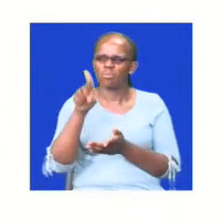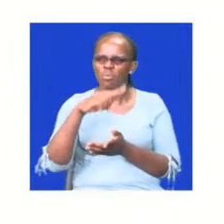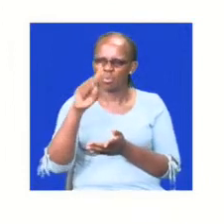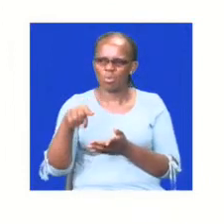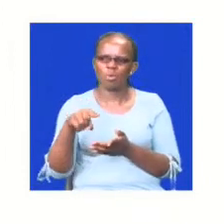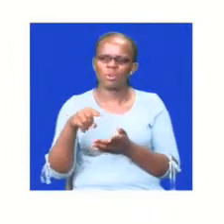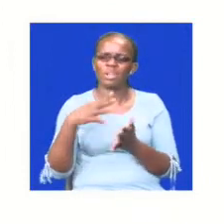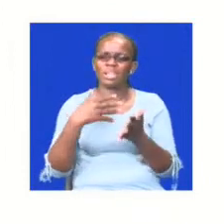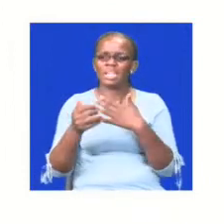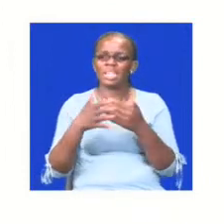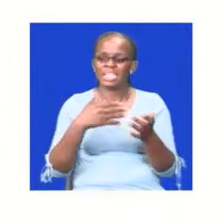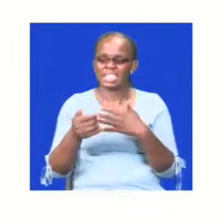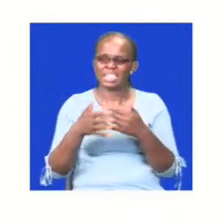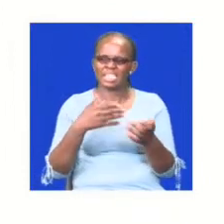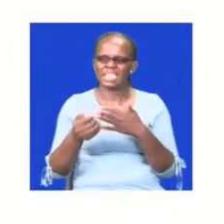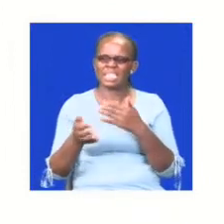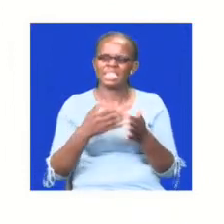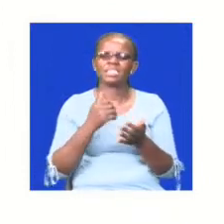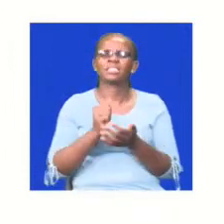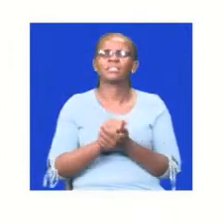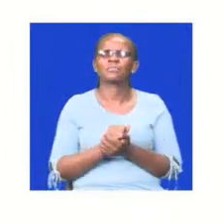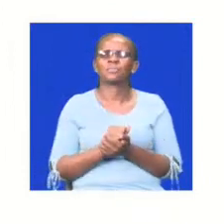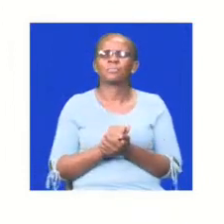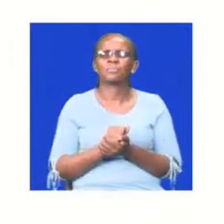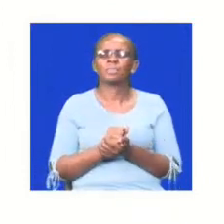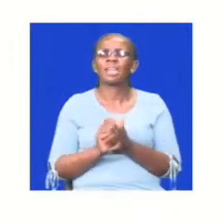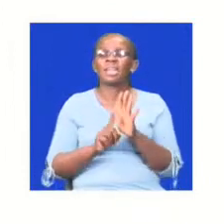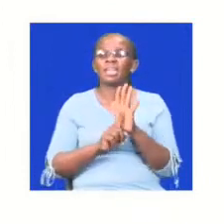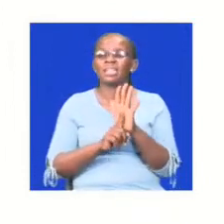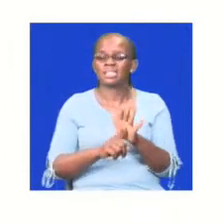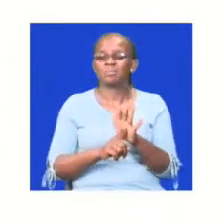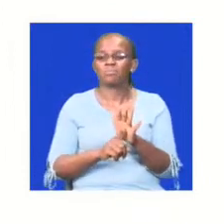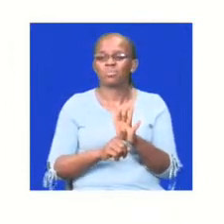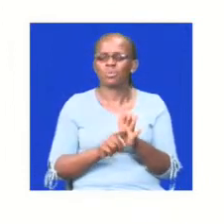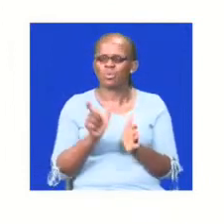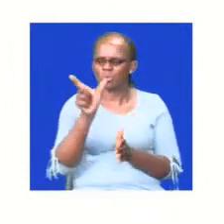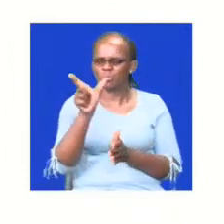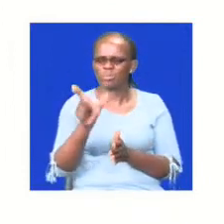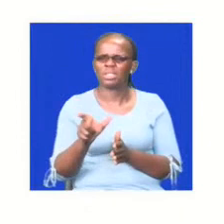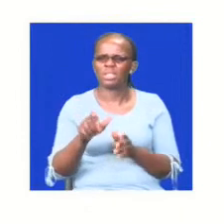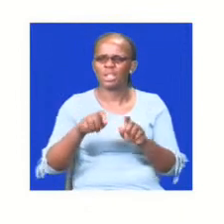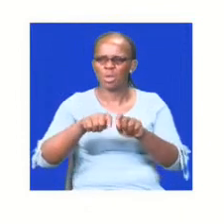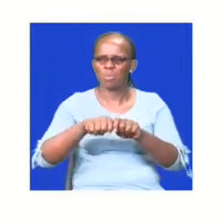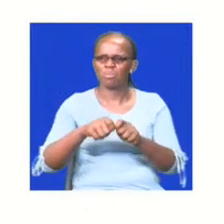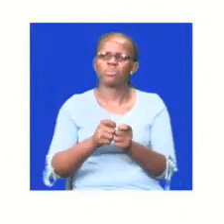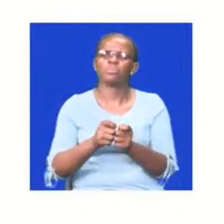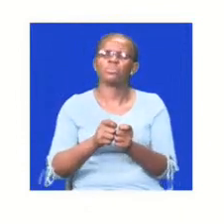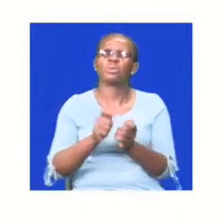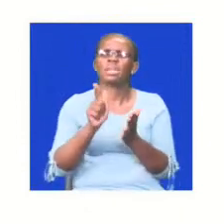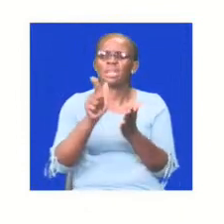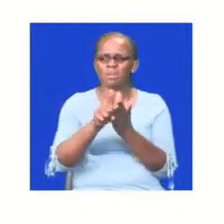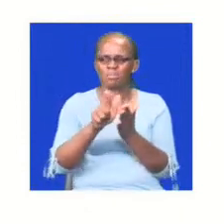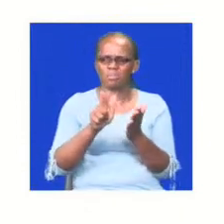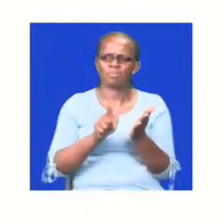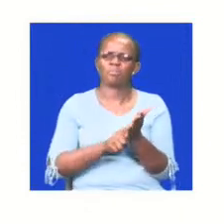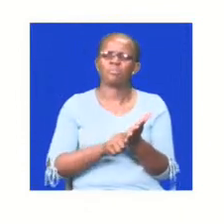someone when that person has broken maybe a law. It is for breaking the